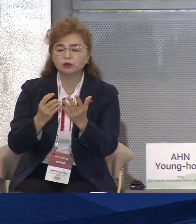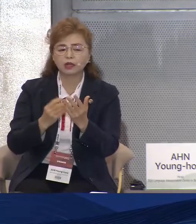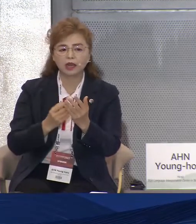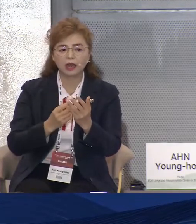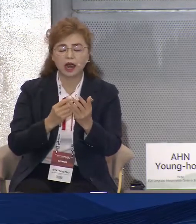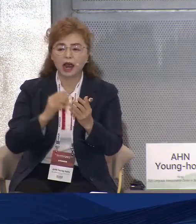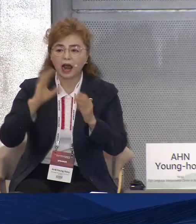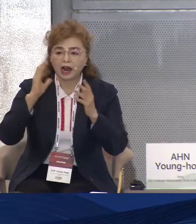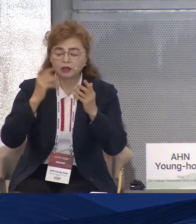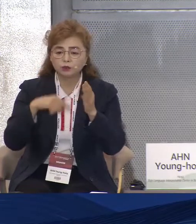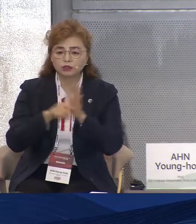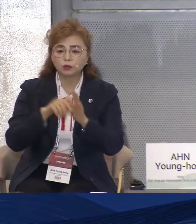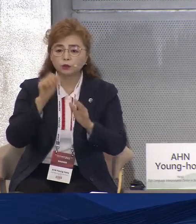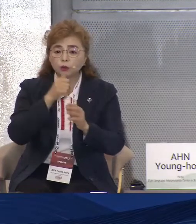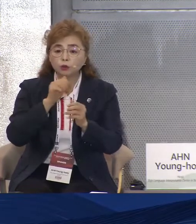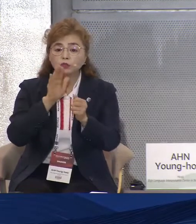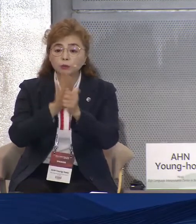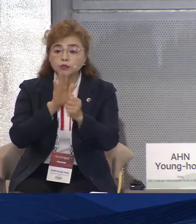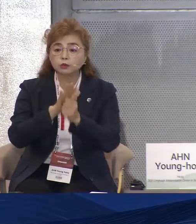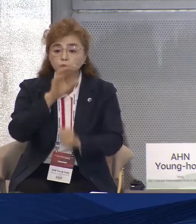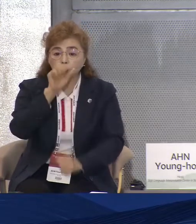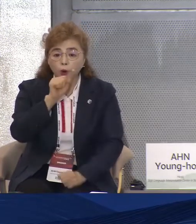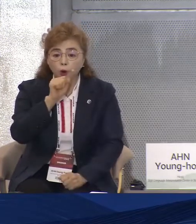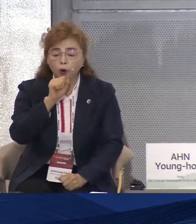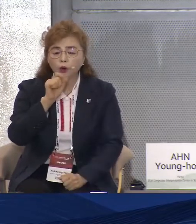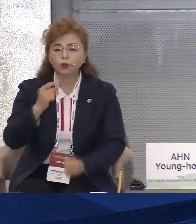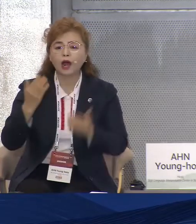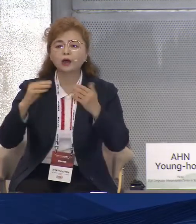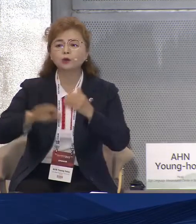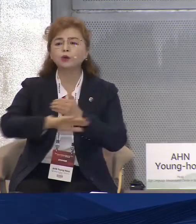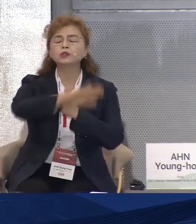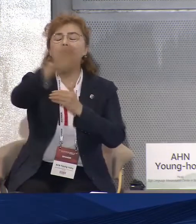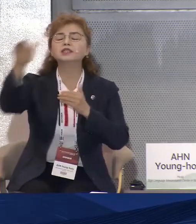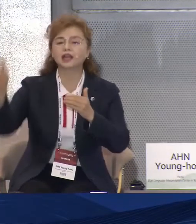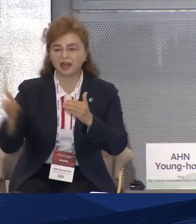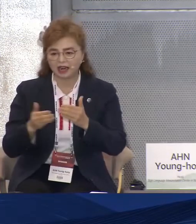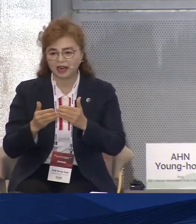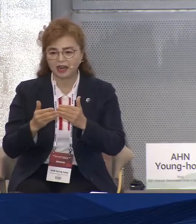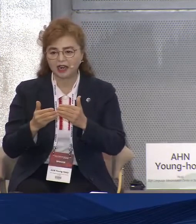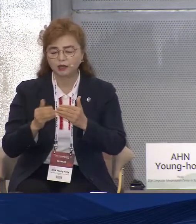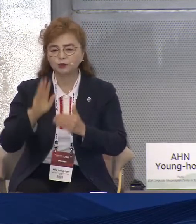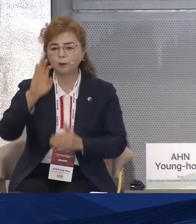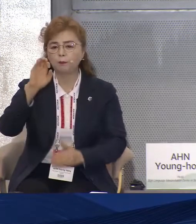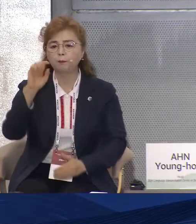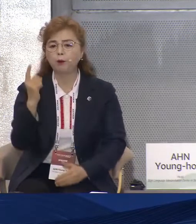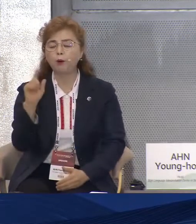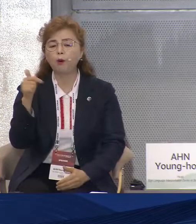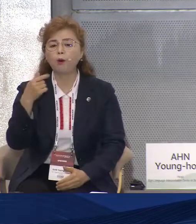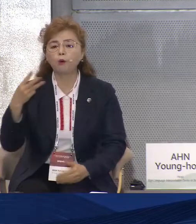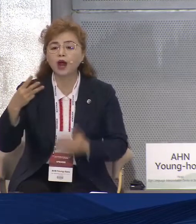So the solution for that is to providing